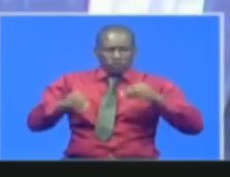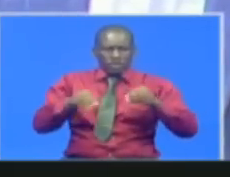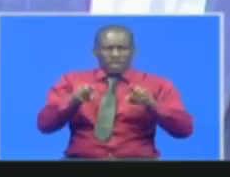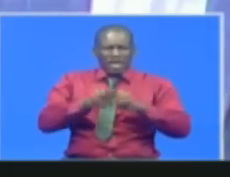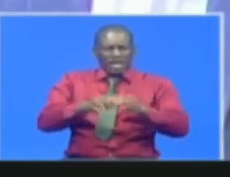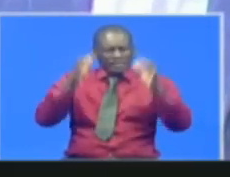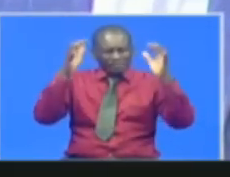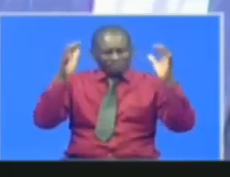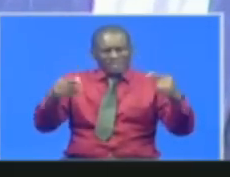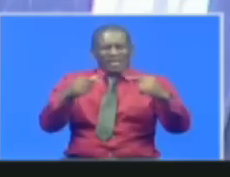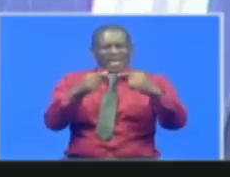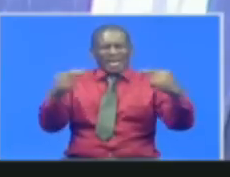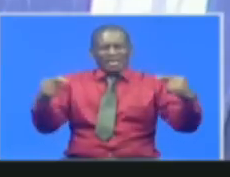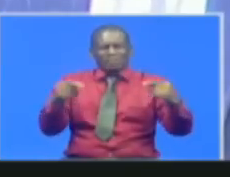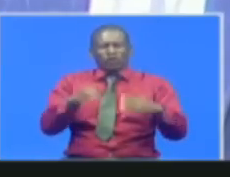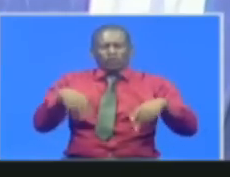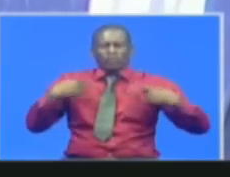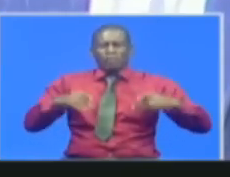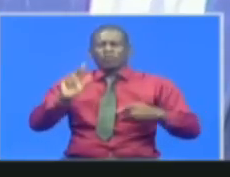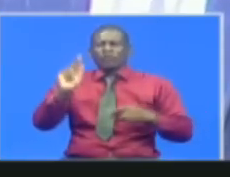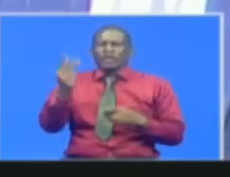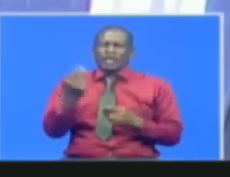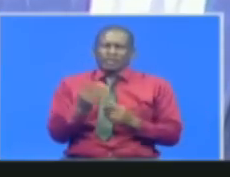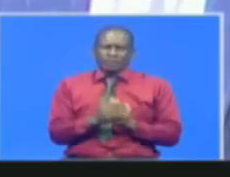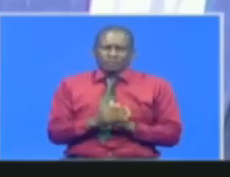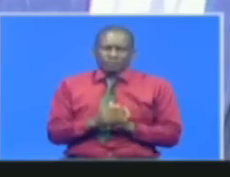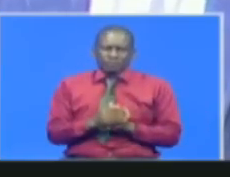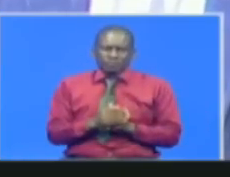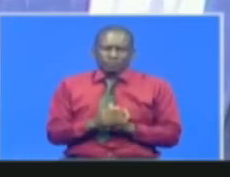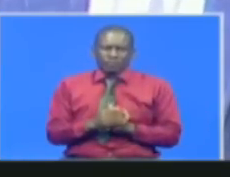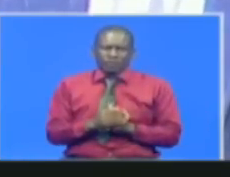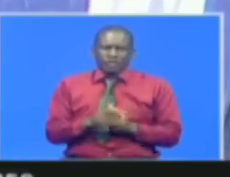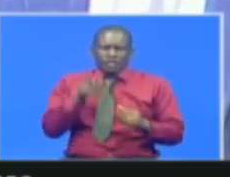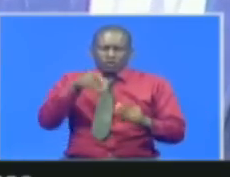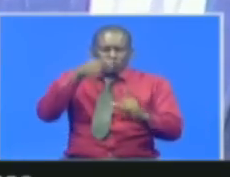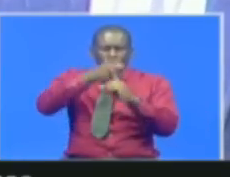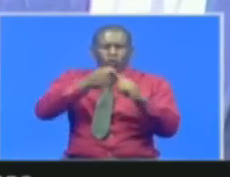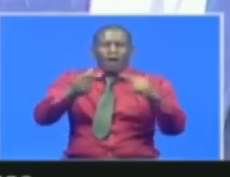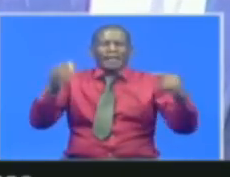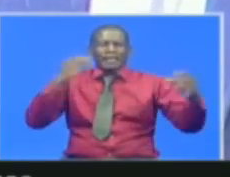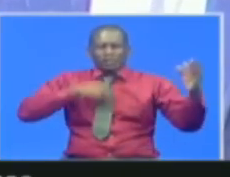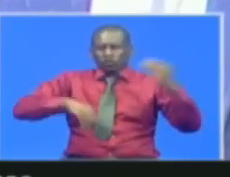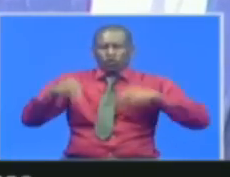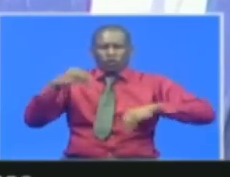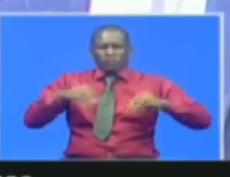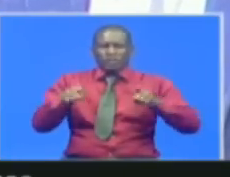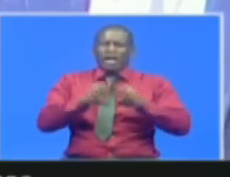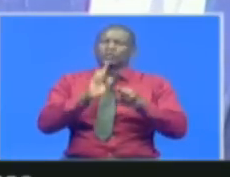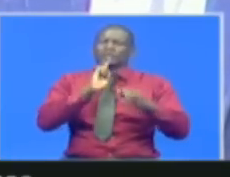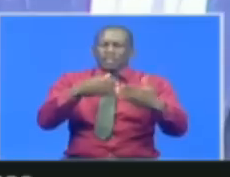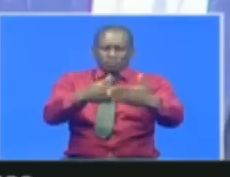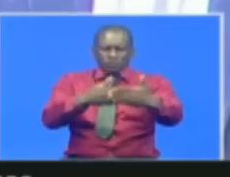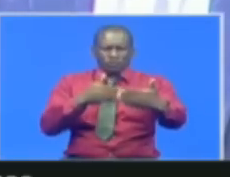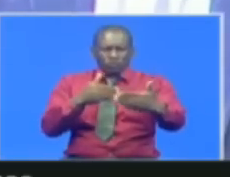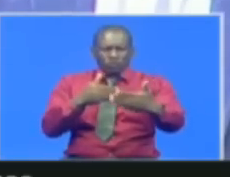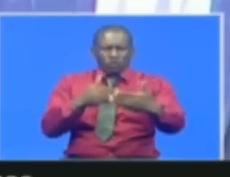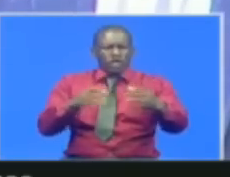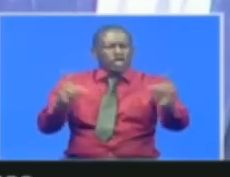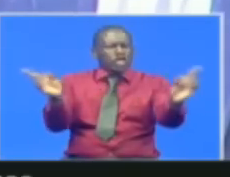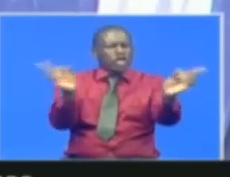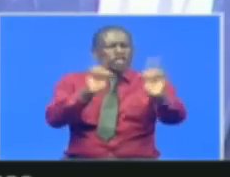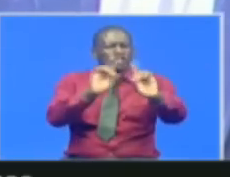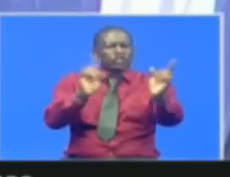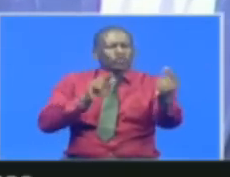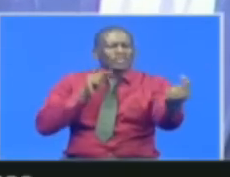major enemy of the people of Kenya. This war against corruption, as we have said before, does not